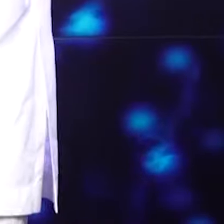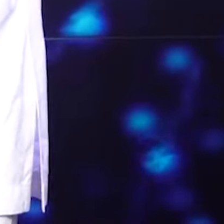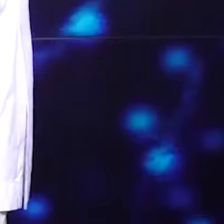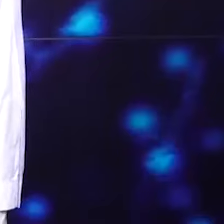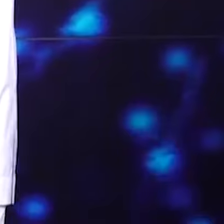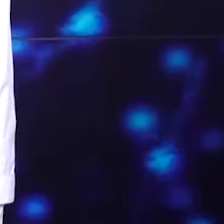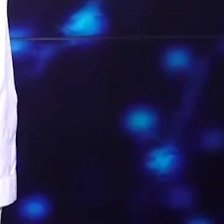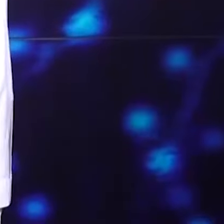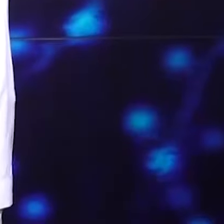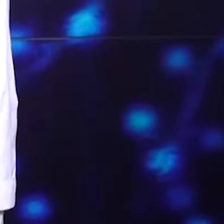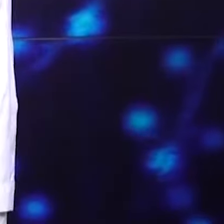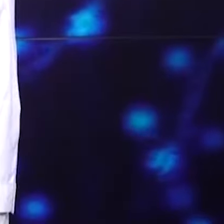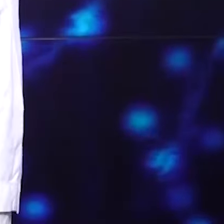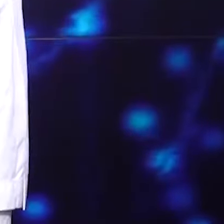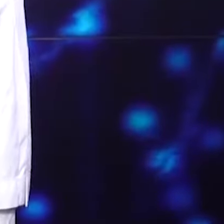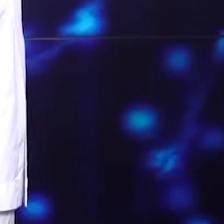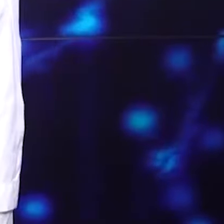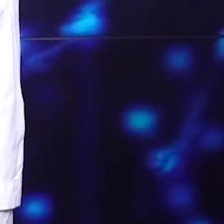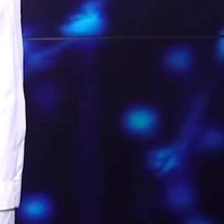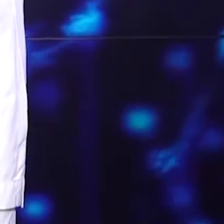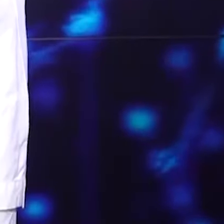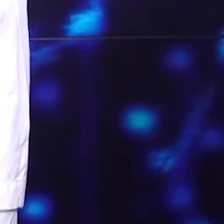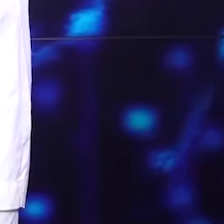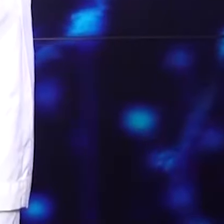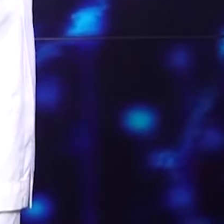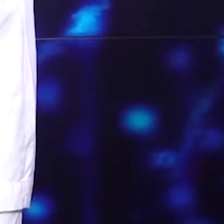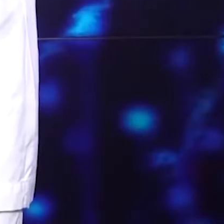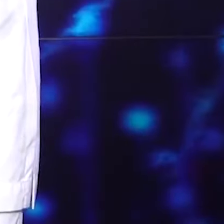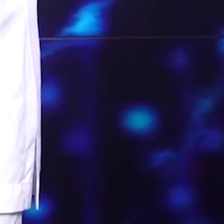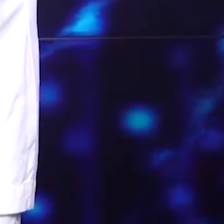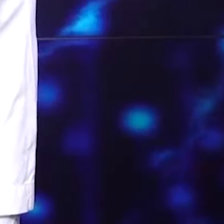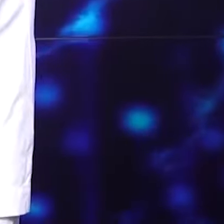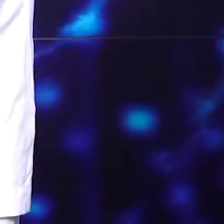I do not mean reporting an offense. Now,